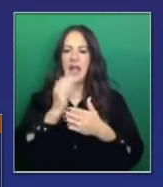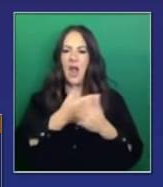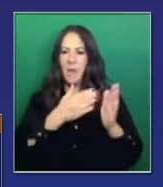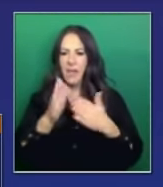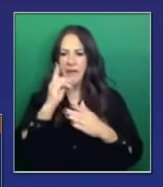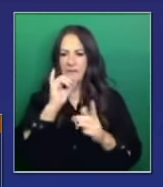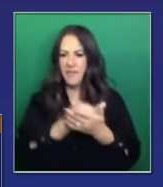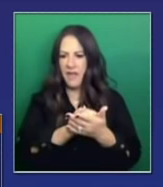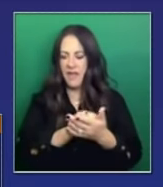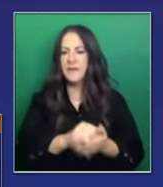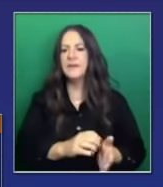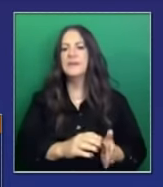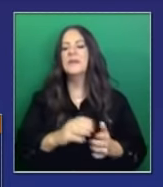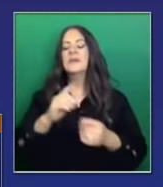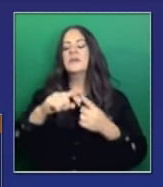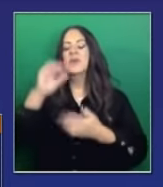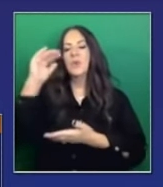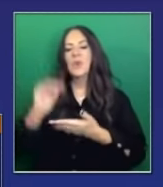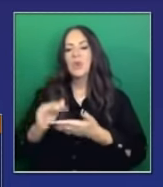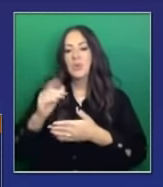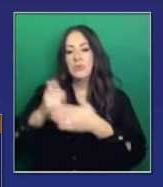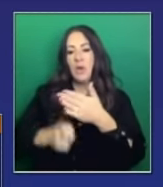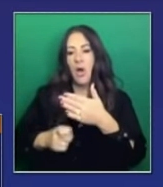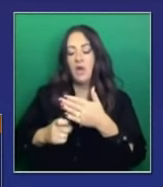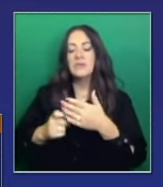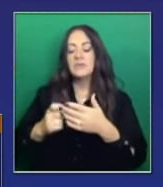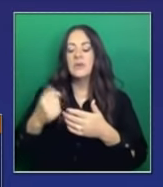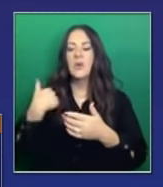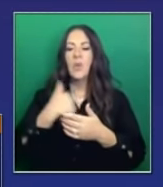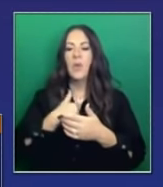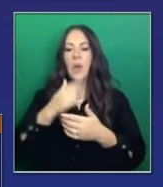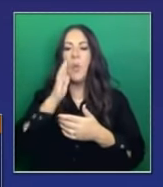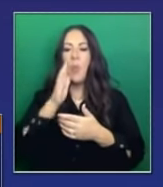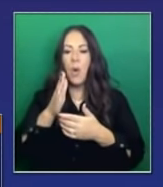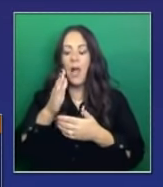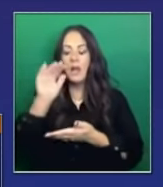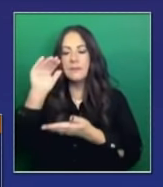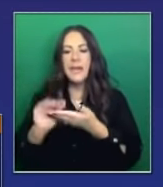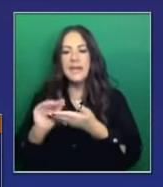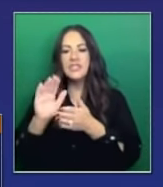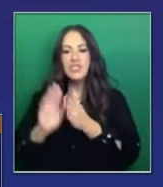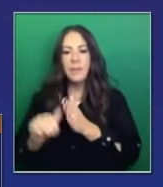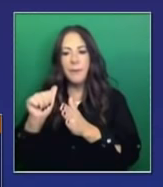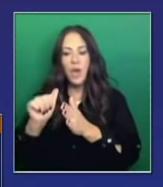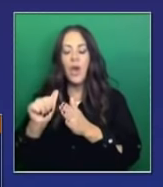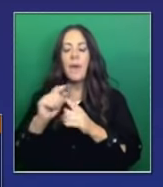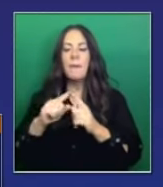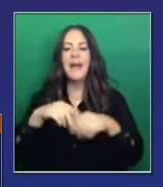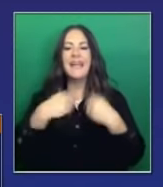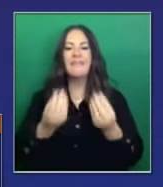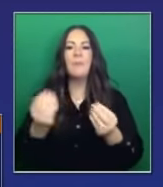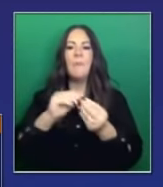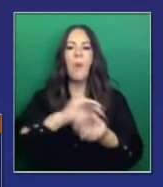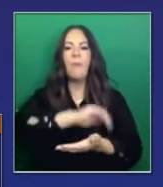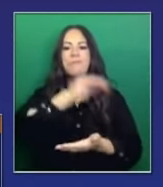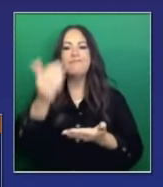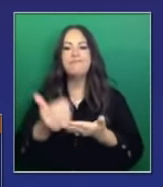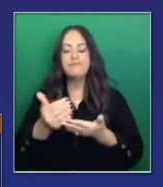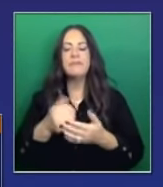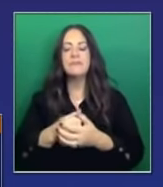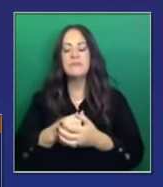costs and increase the volume and leverage our resources for PPE, particularly